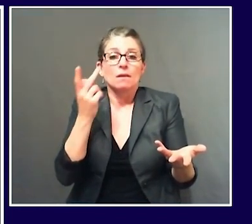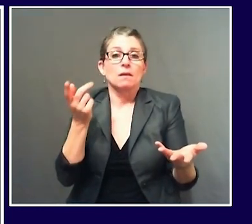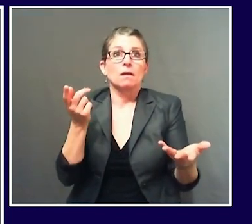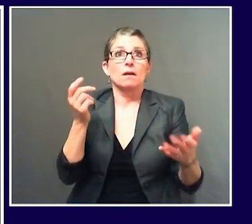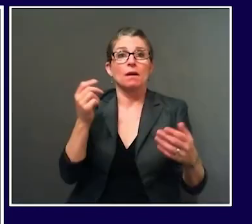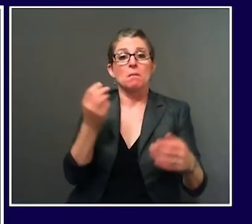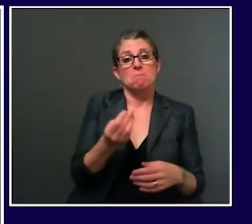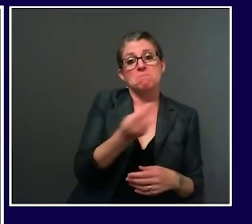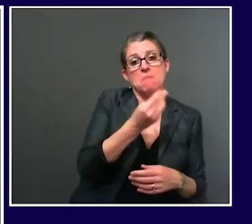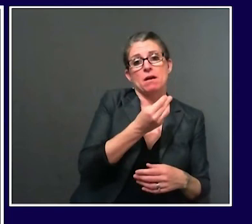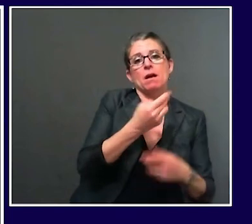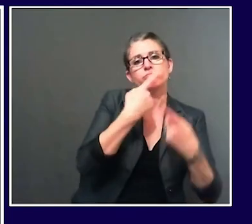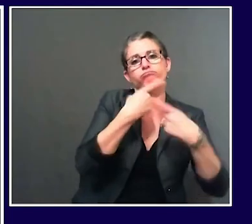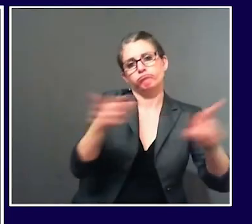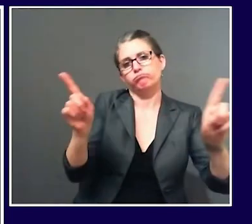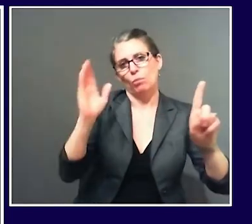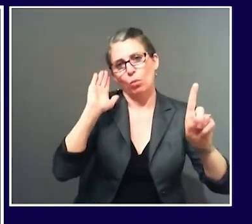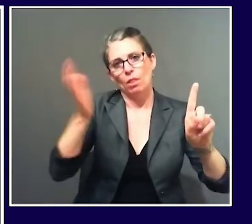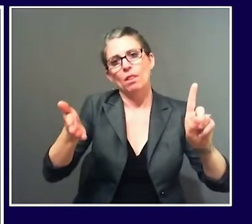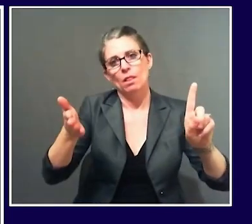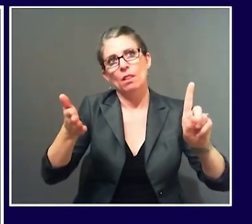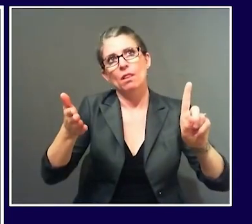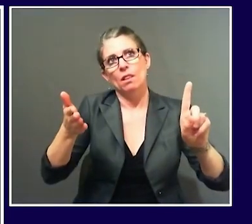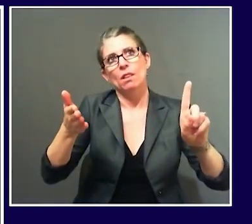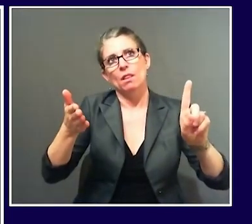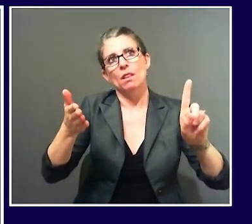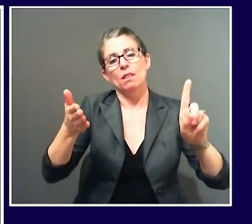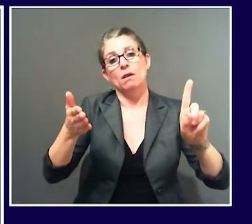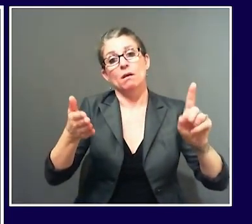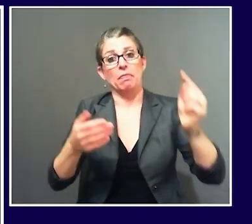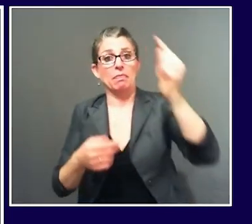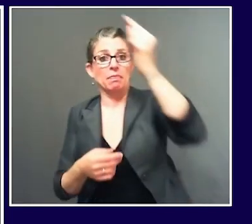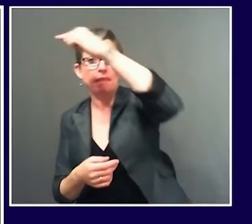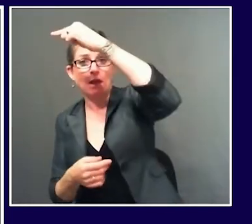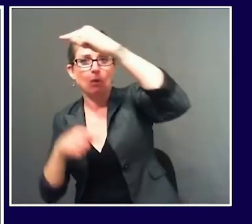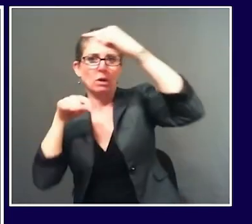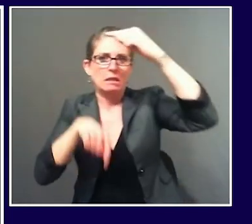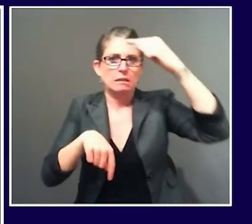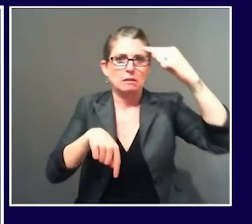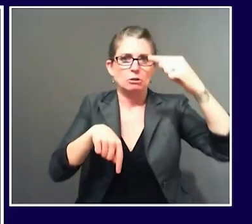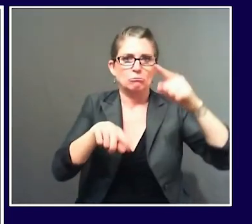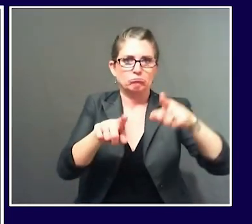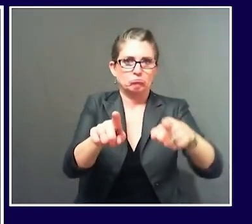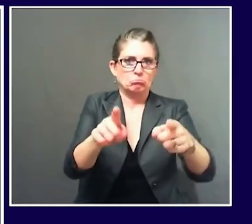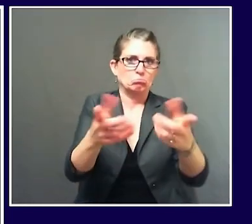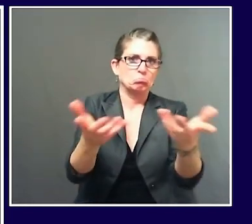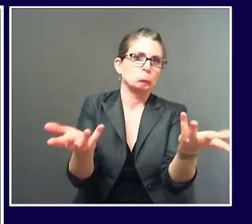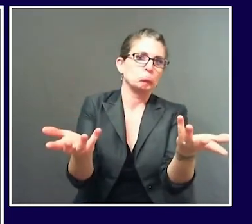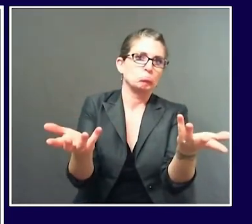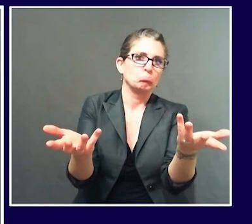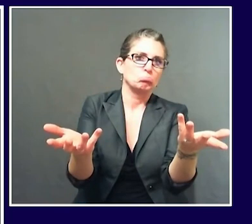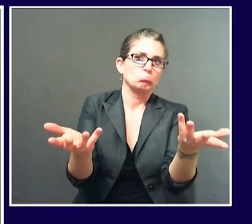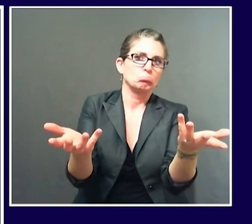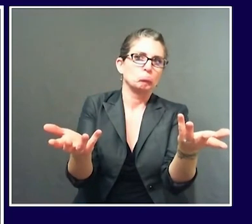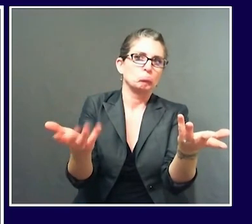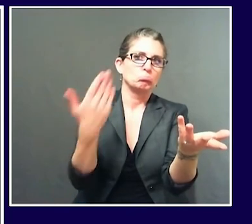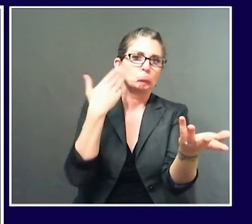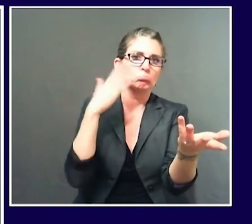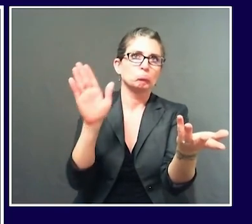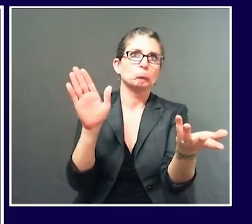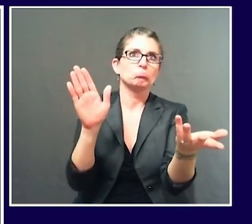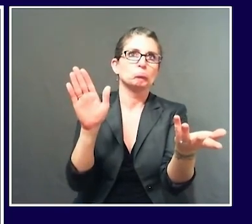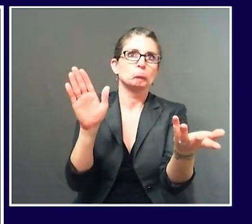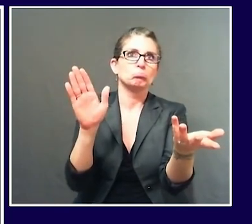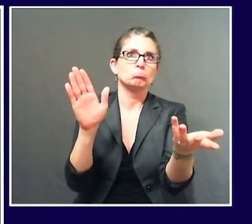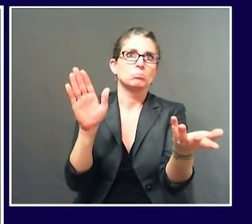what these briefings look like going into next week. But I would like to say for everybody, particularly our colleagues in the media and